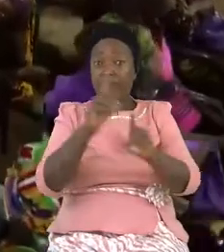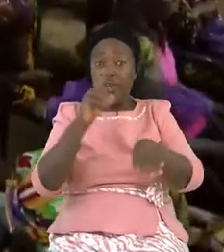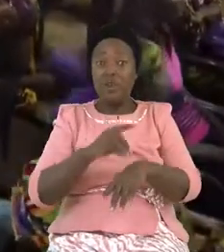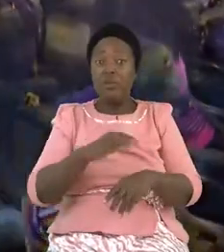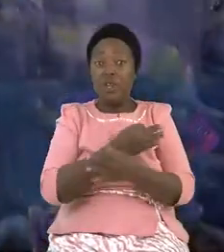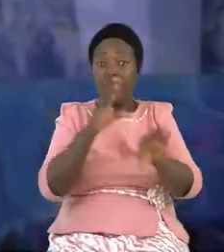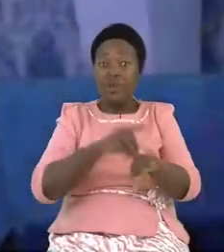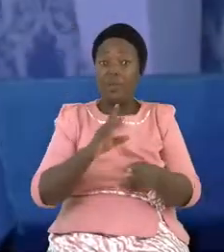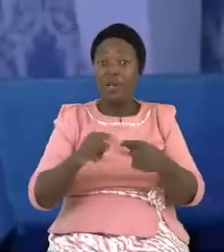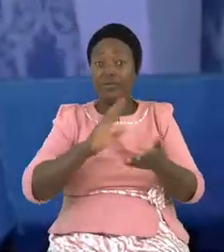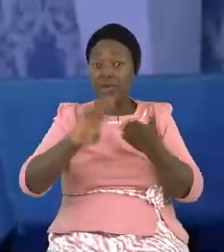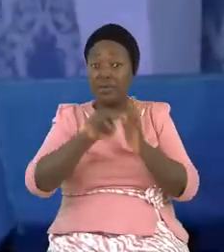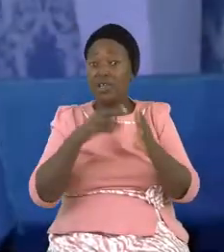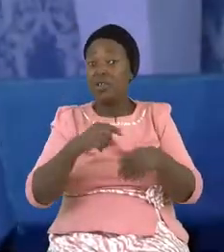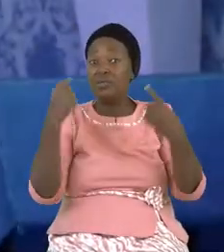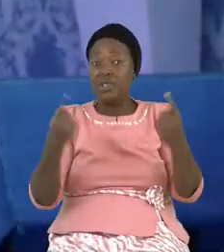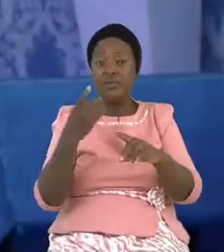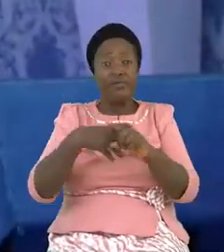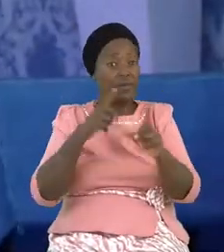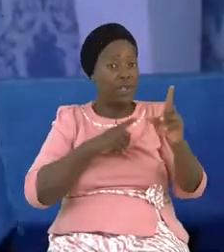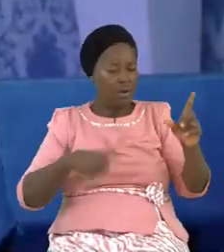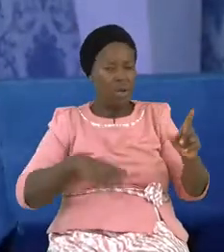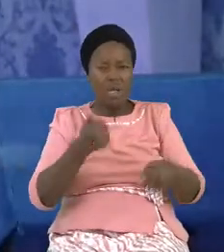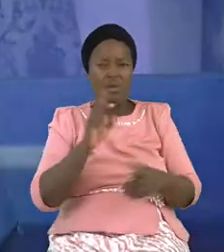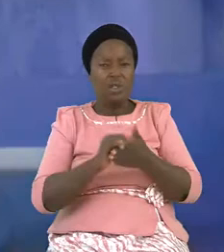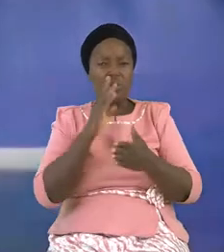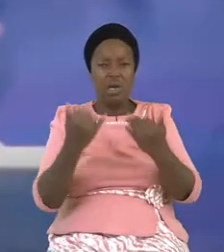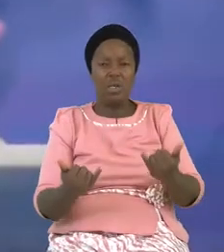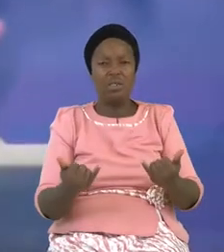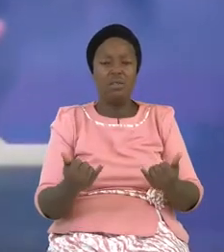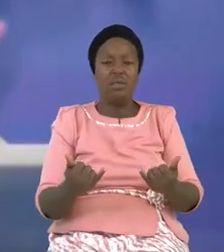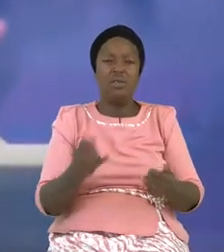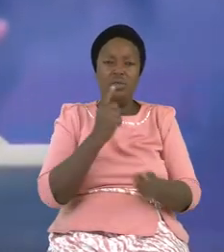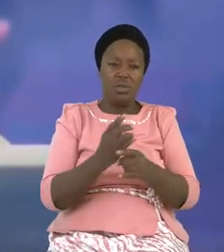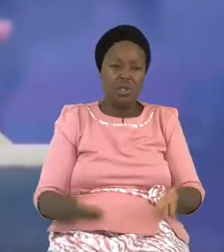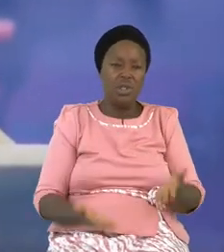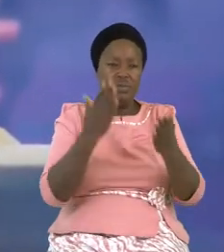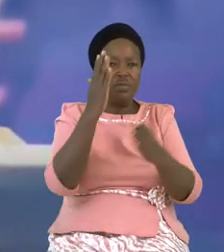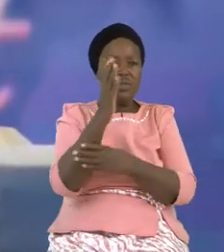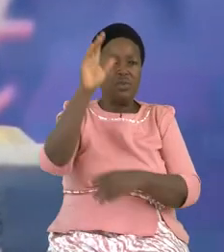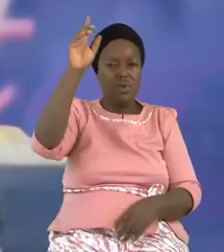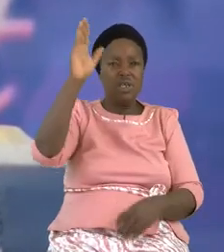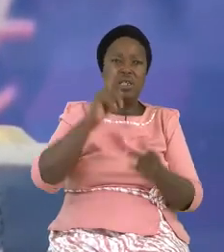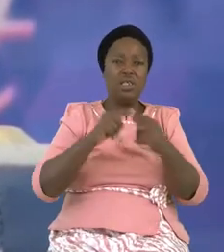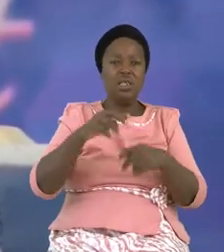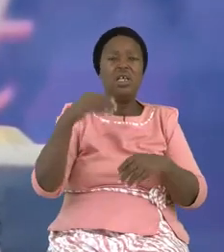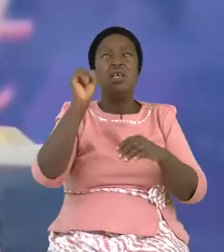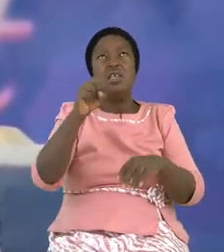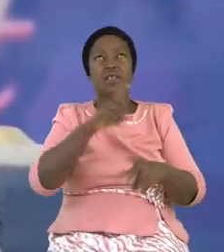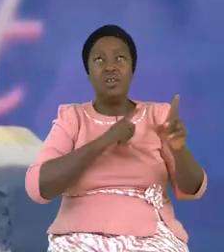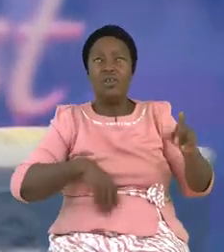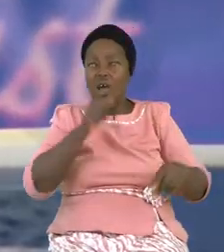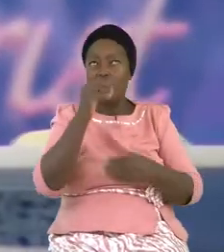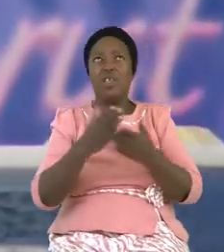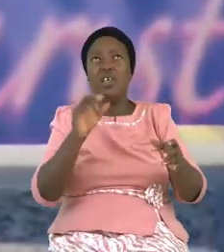of sin from the Lord. Wherever you are, raise up that hand there and say, yes, Lord, I'm here. Yes, Lord, I'm